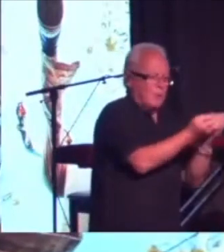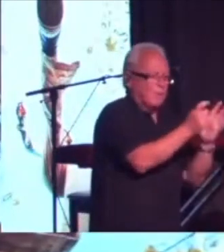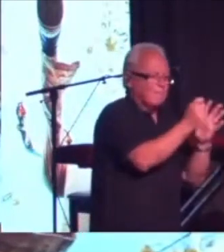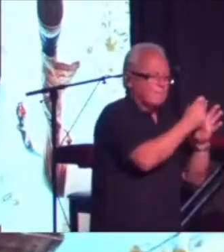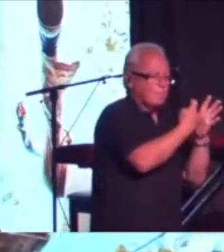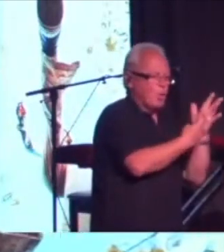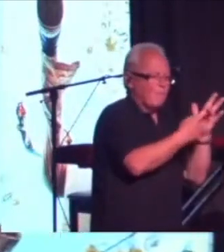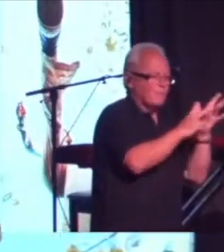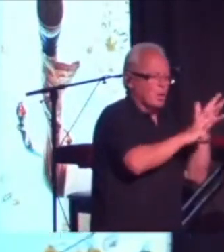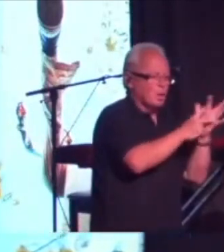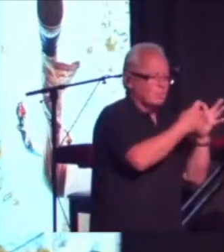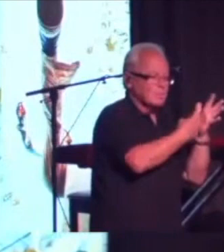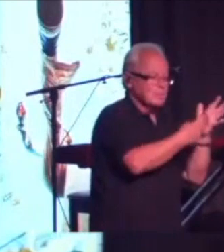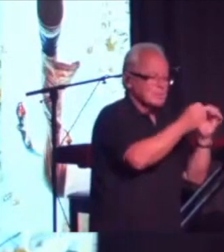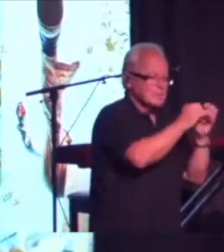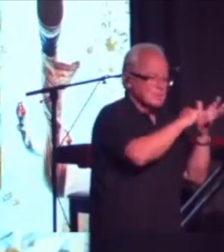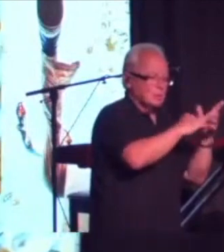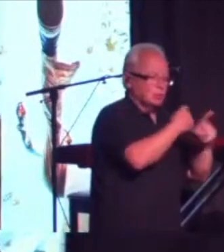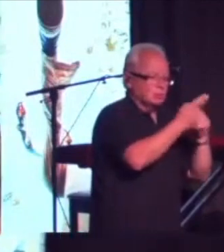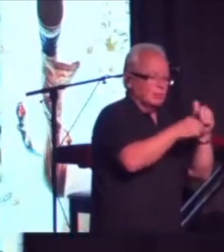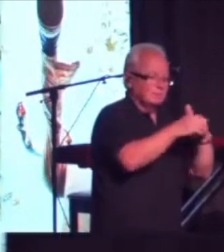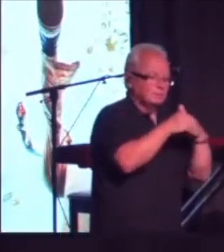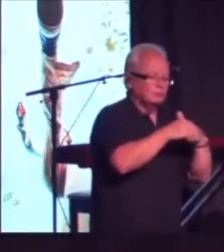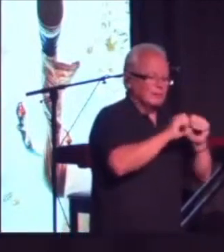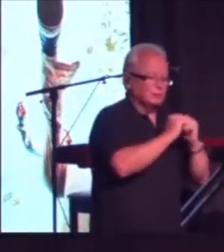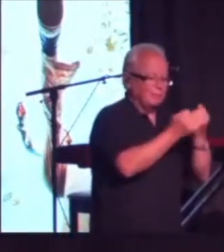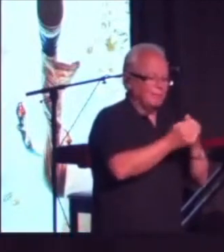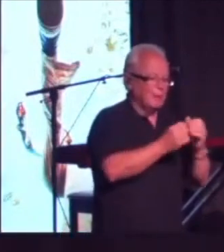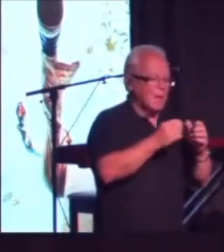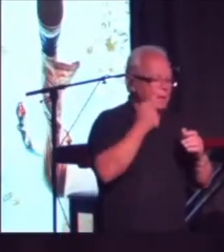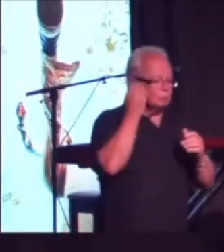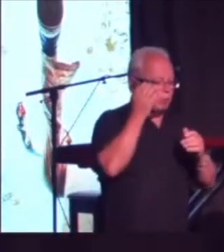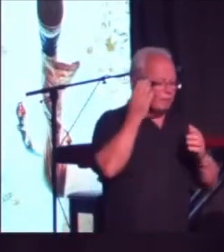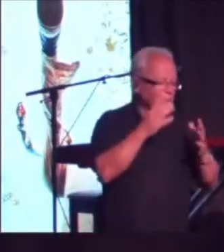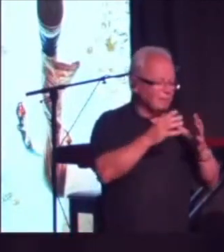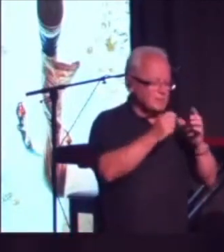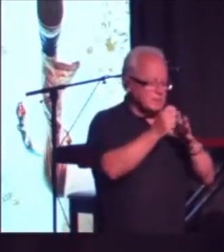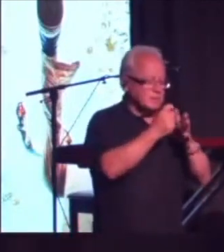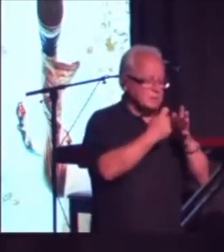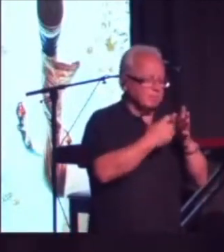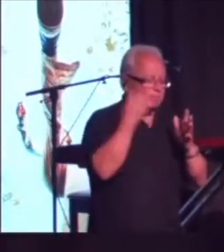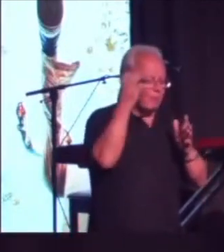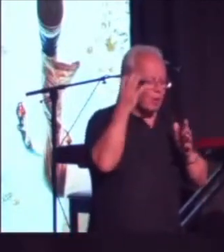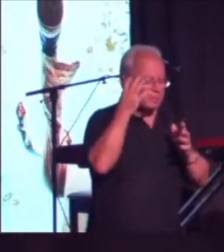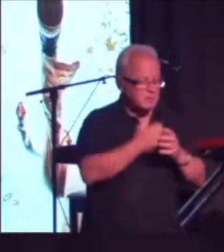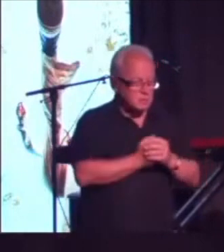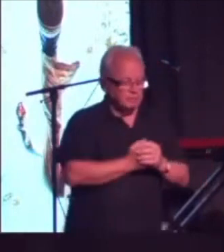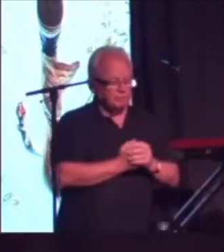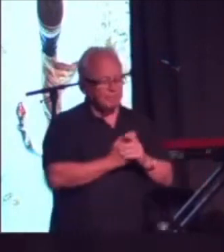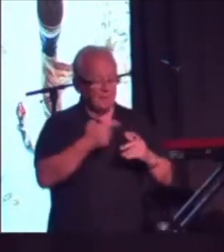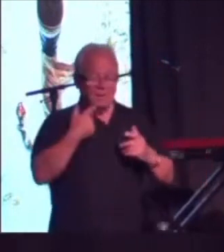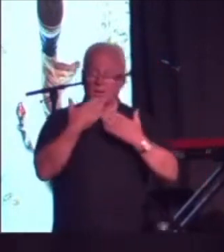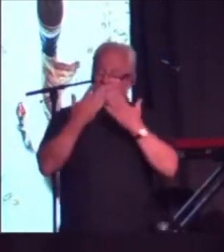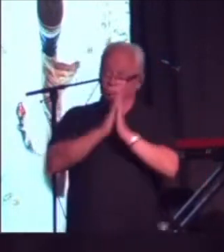about friendship. Let's just pray before we begin. Father, we come into your presence this morning. We thank you that you're here. And